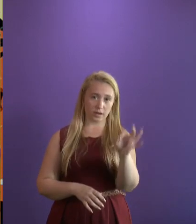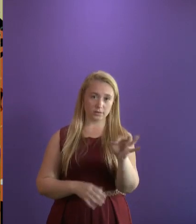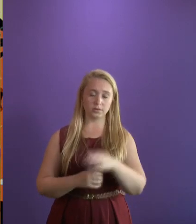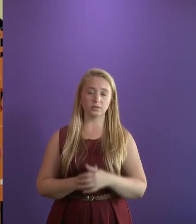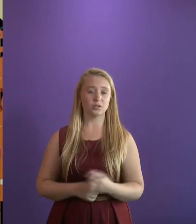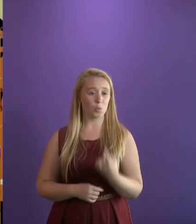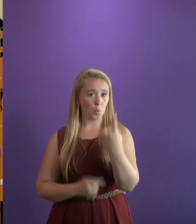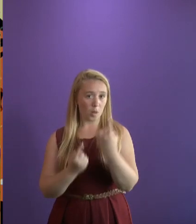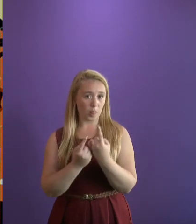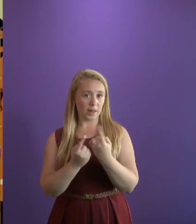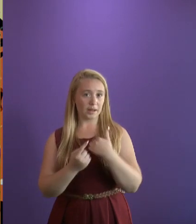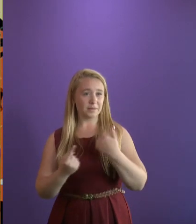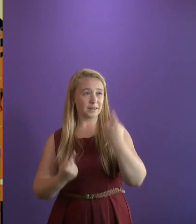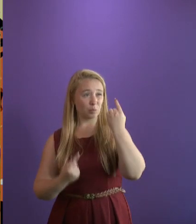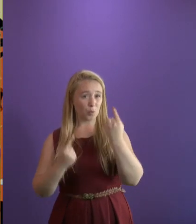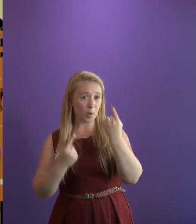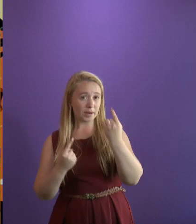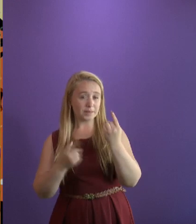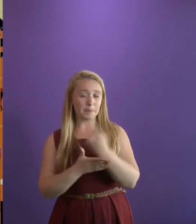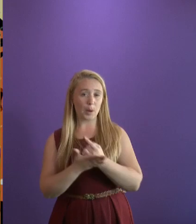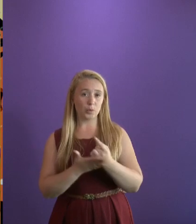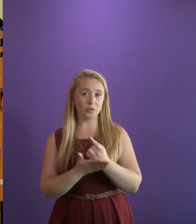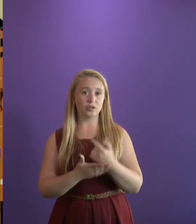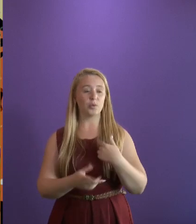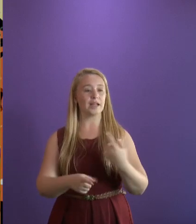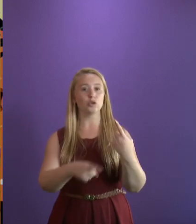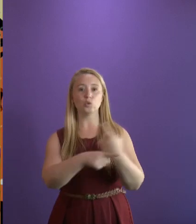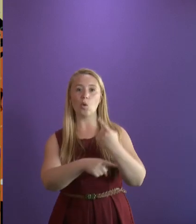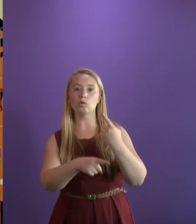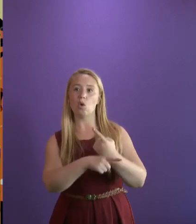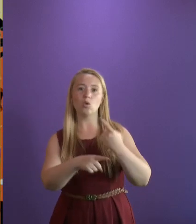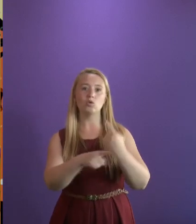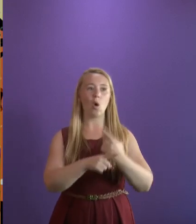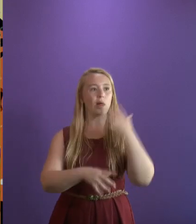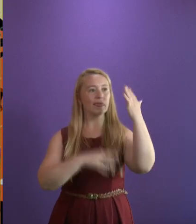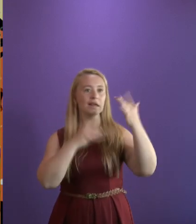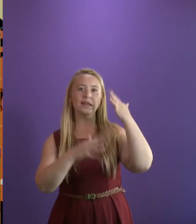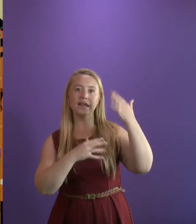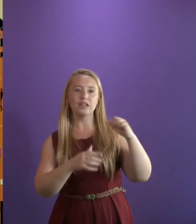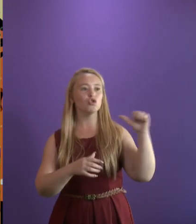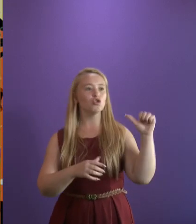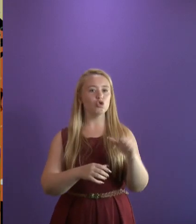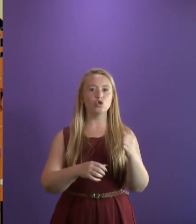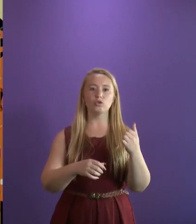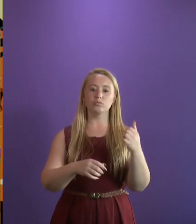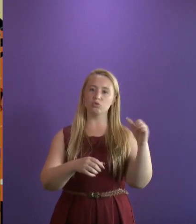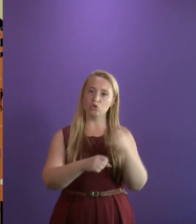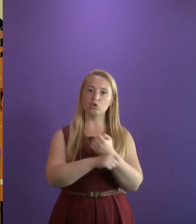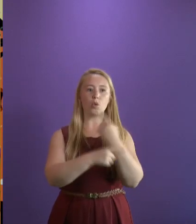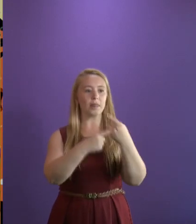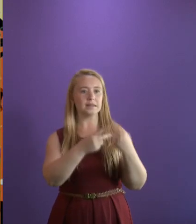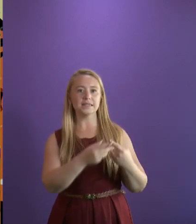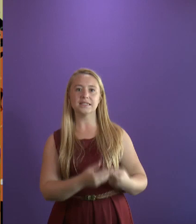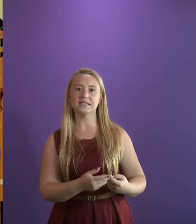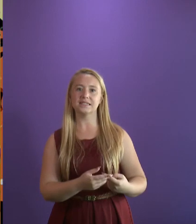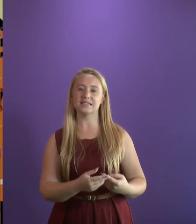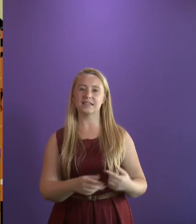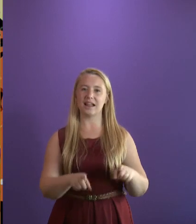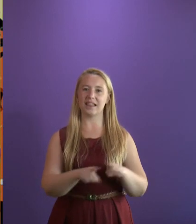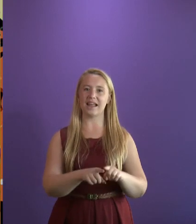we talk a lot about the theory of how things should be relative to this, and we tick a lot of